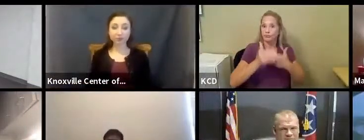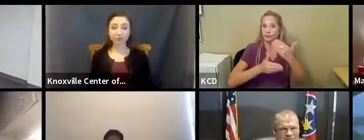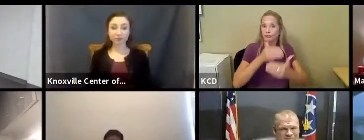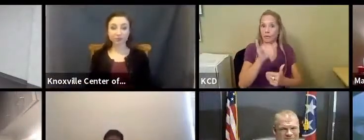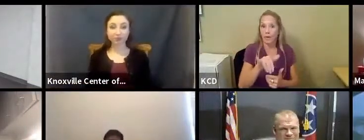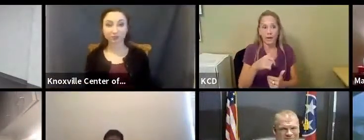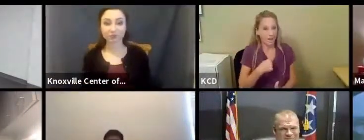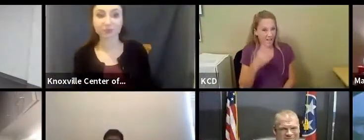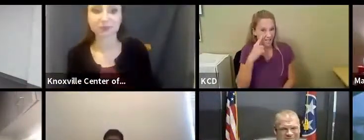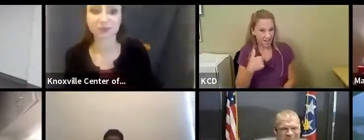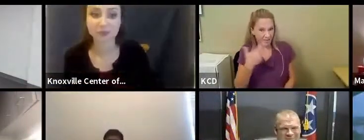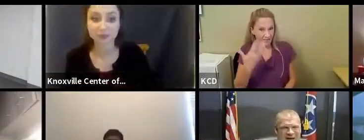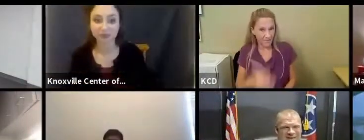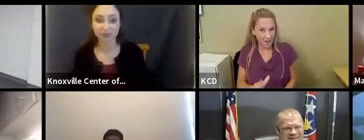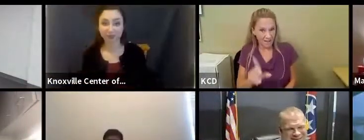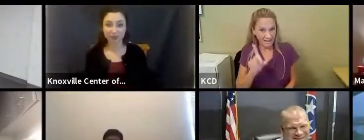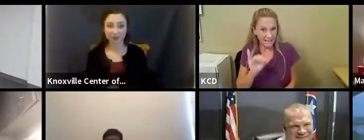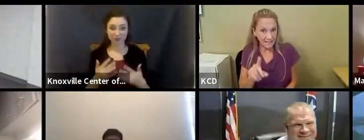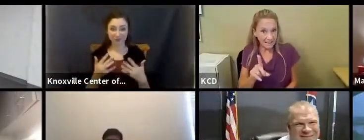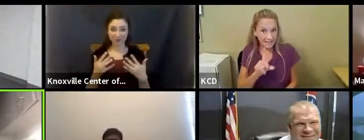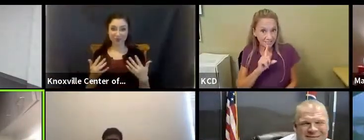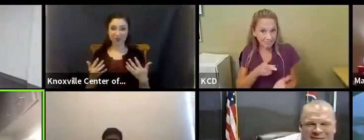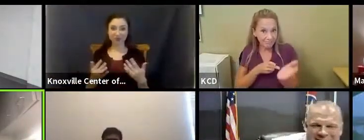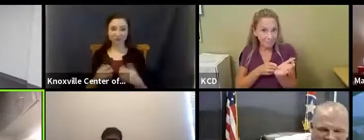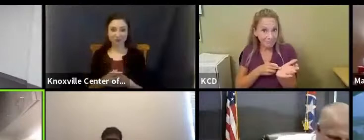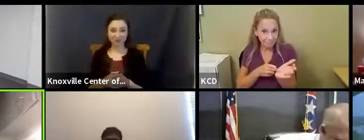thought I'd already given it, be honest. The